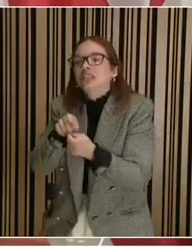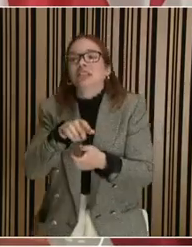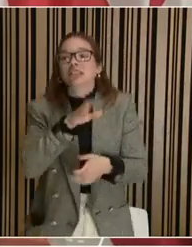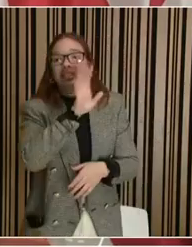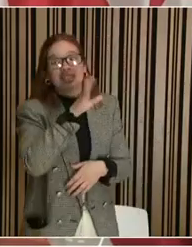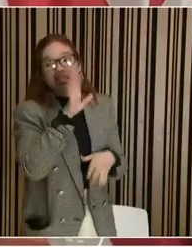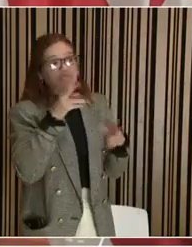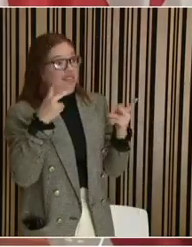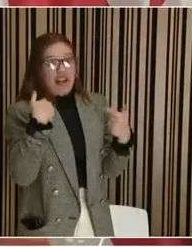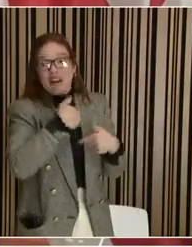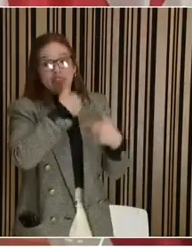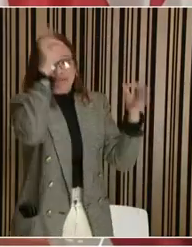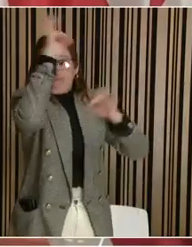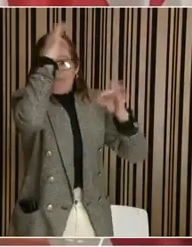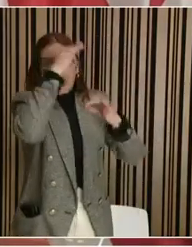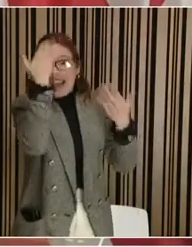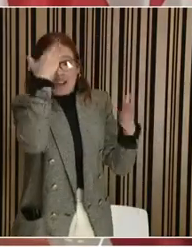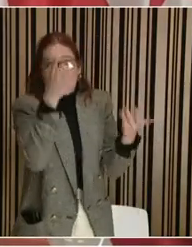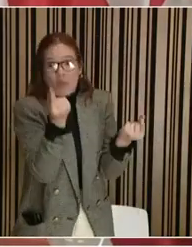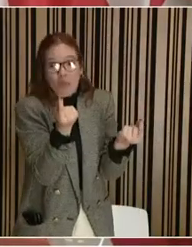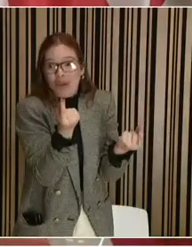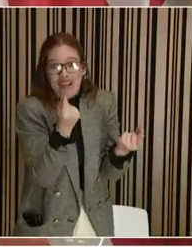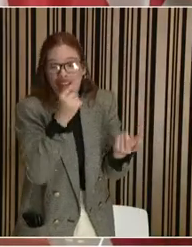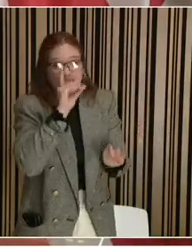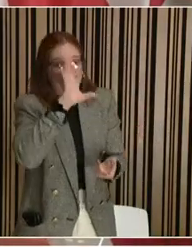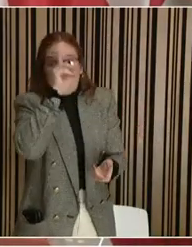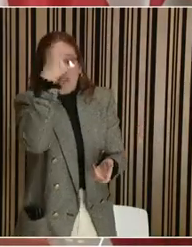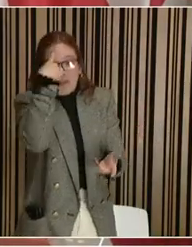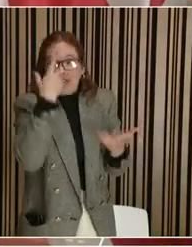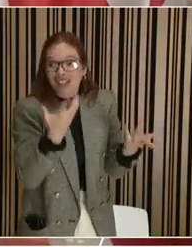government. So we're the lawyers. I'm the